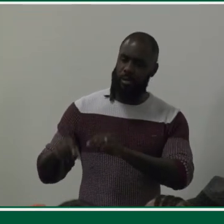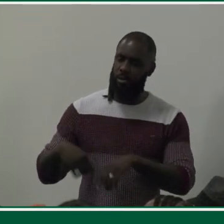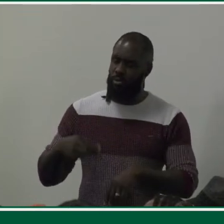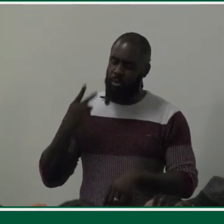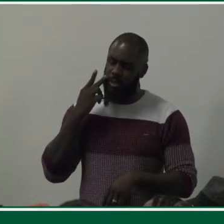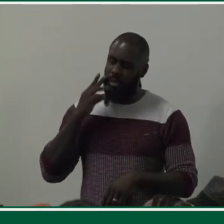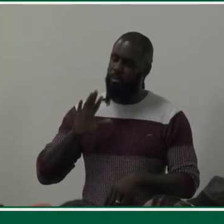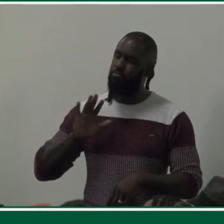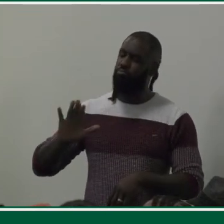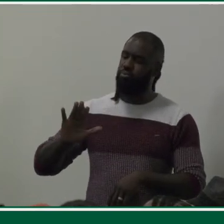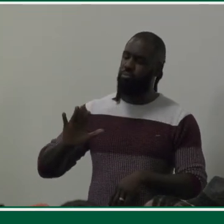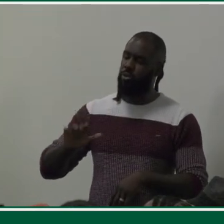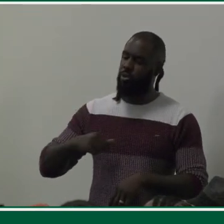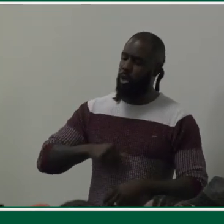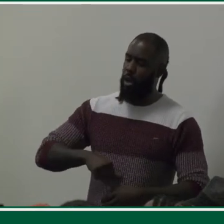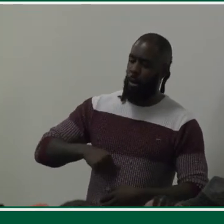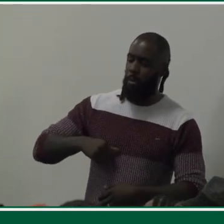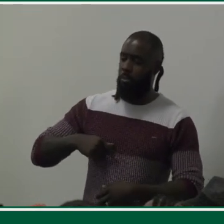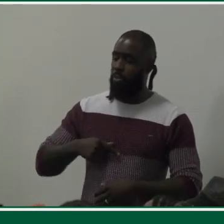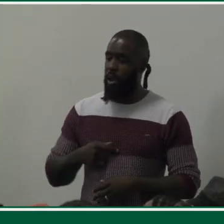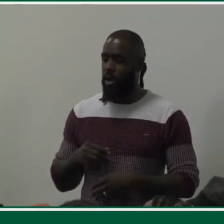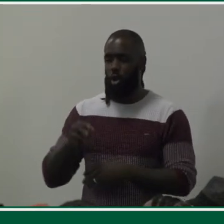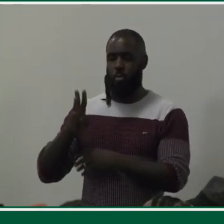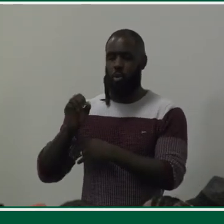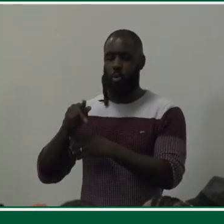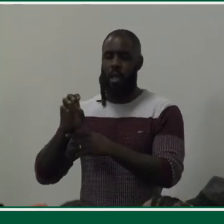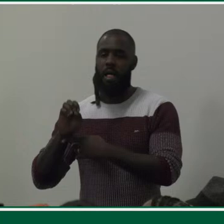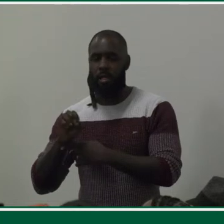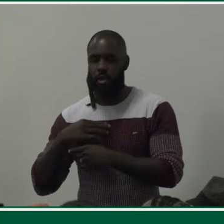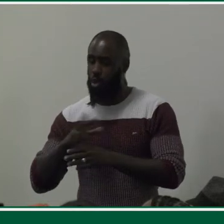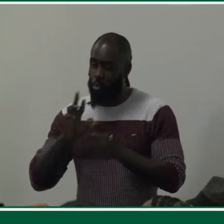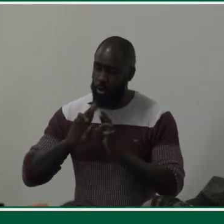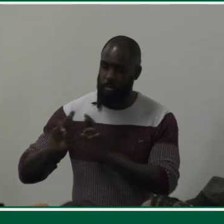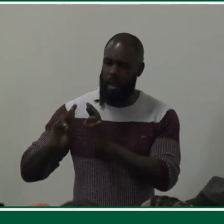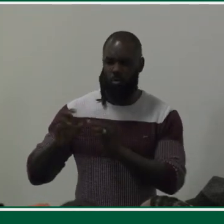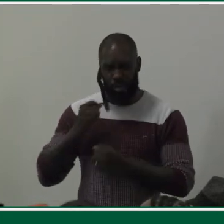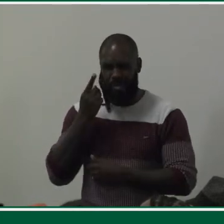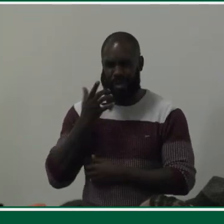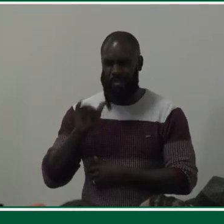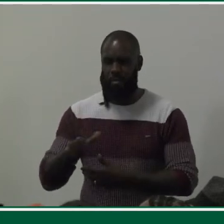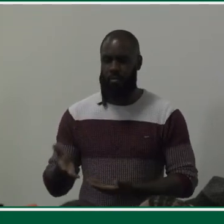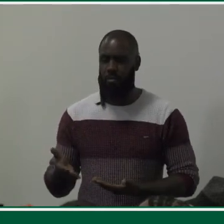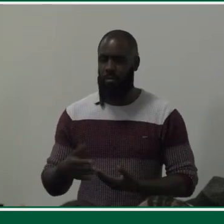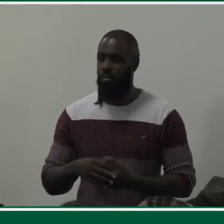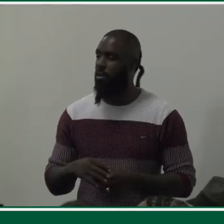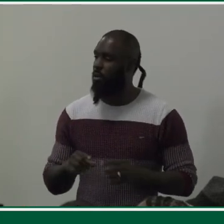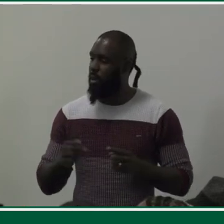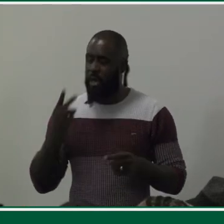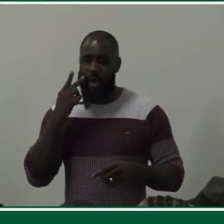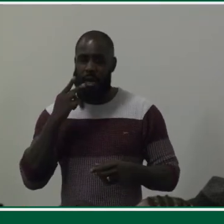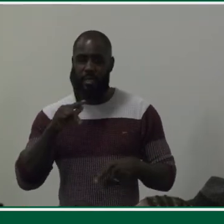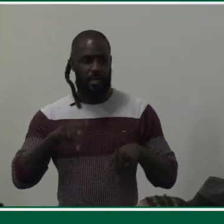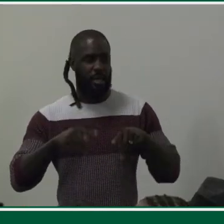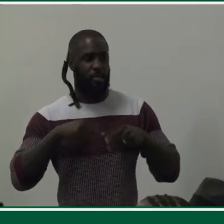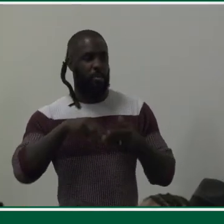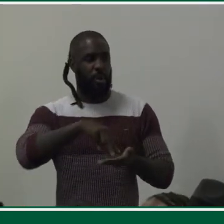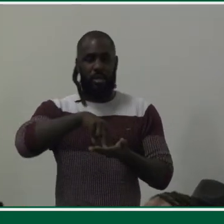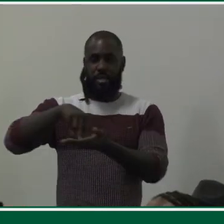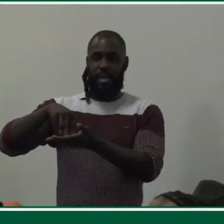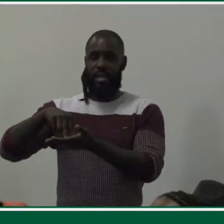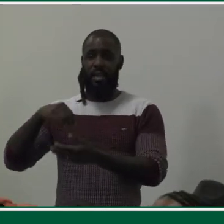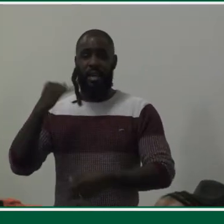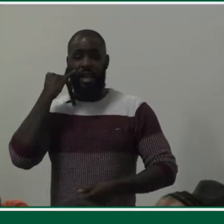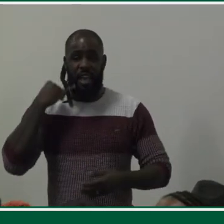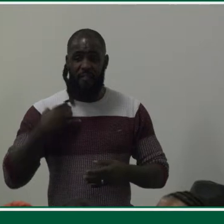their brilliance, their dignity, and their morality. So before I go any further, I will say I see folks standing up there. If you've got a